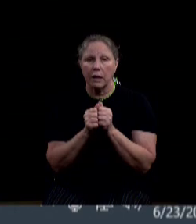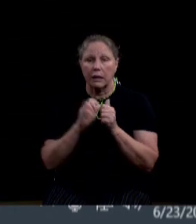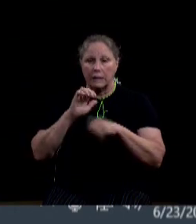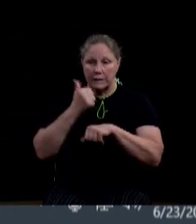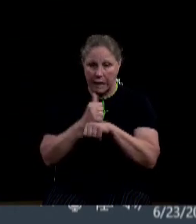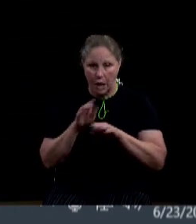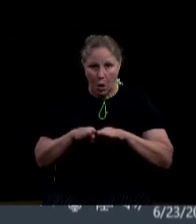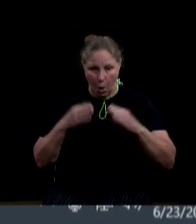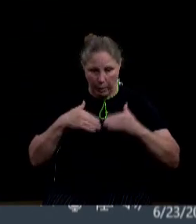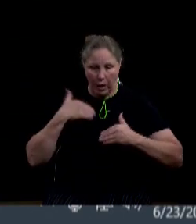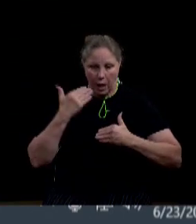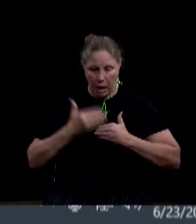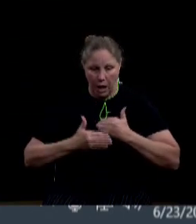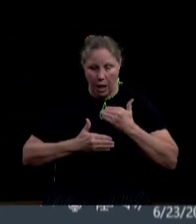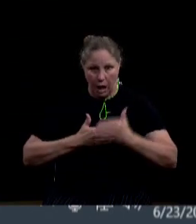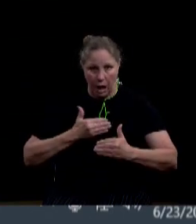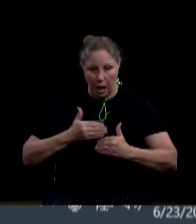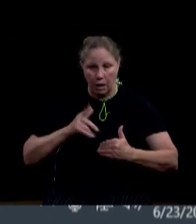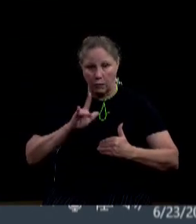our initial